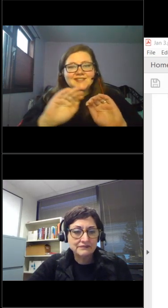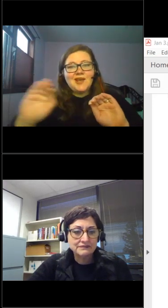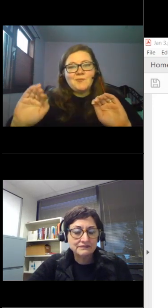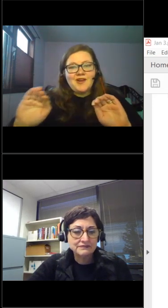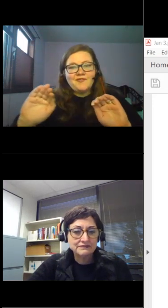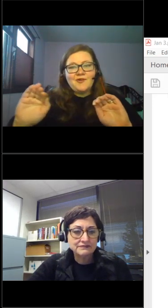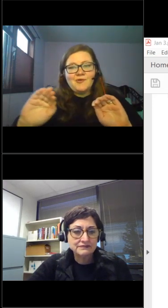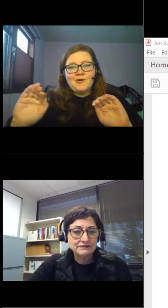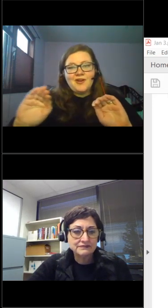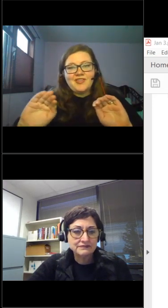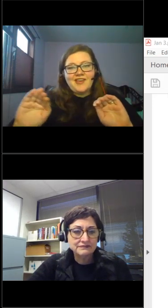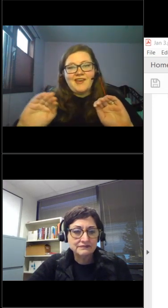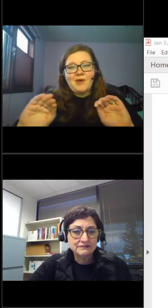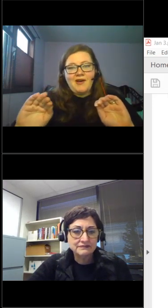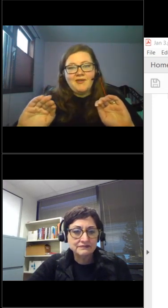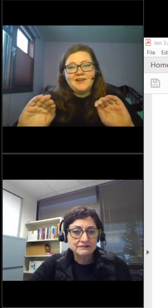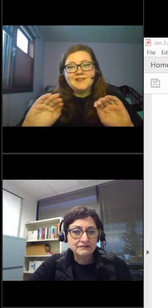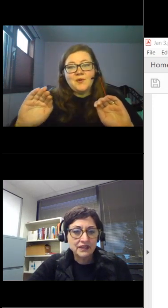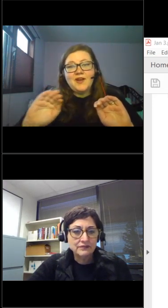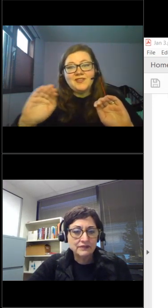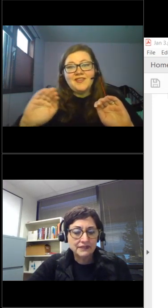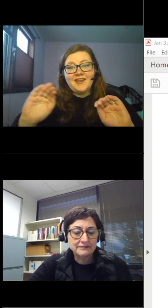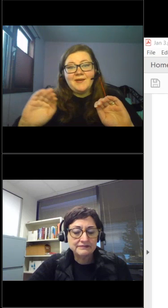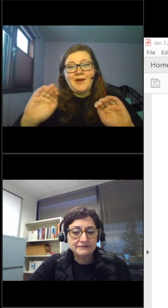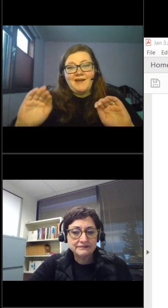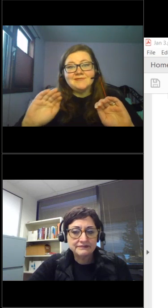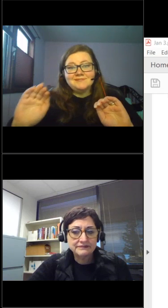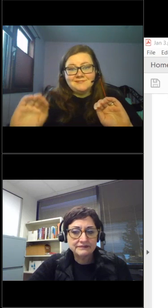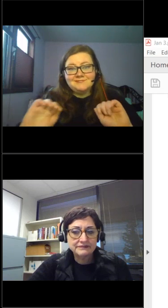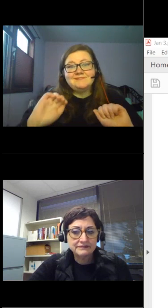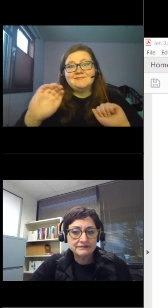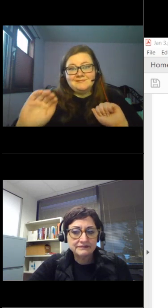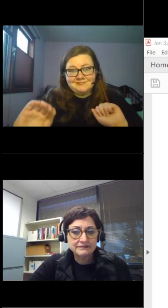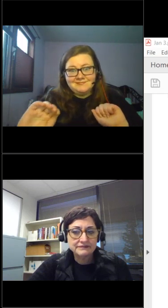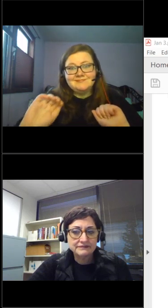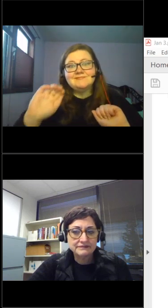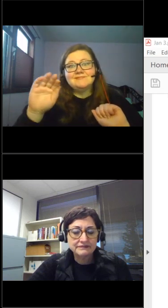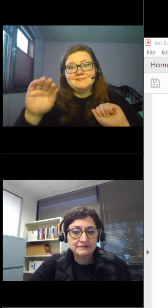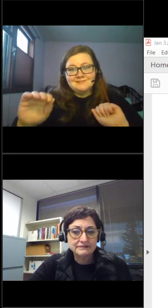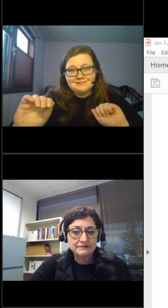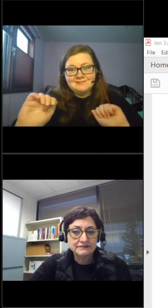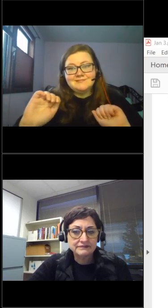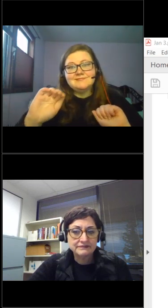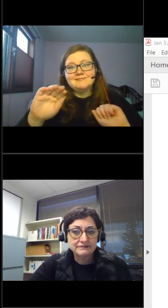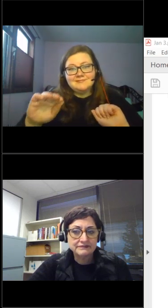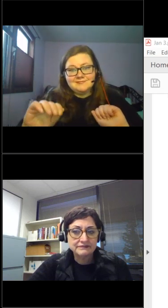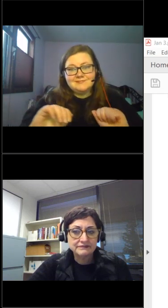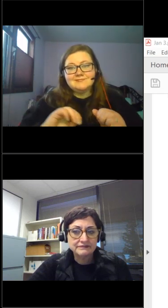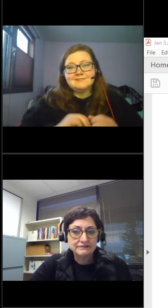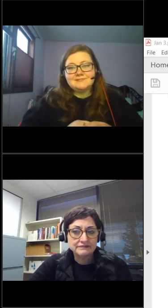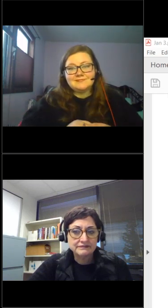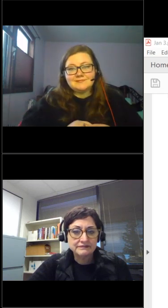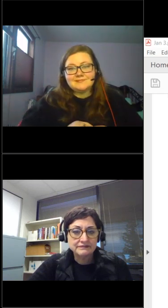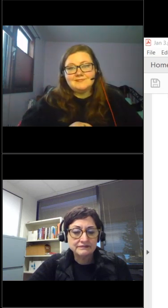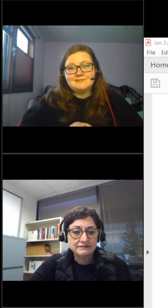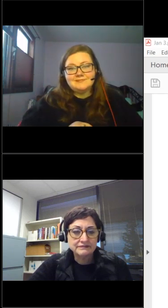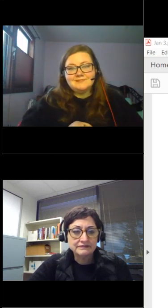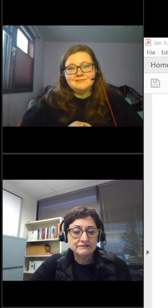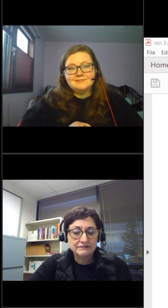like separate from what we're thinking about. Right, like our understanding is that you don't have to have your own case notes